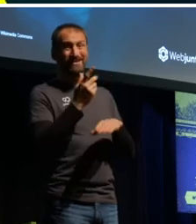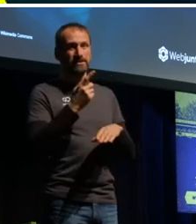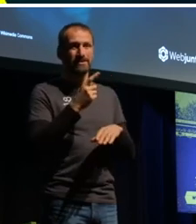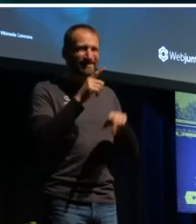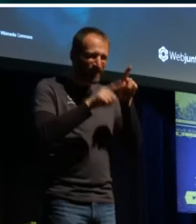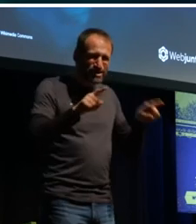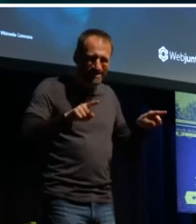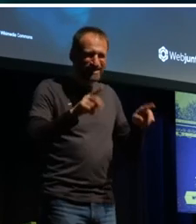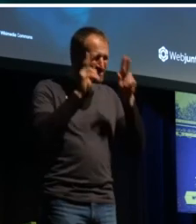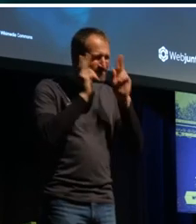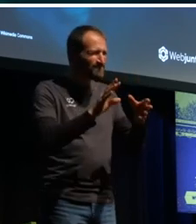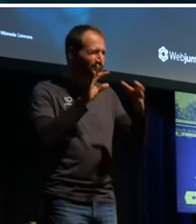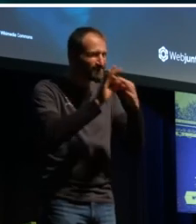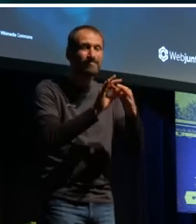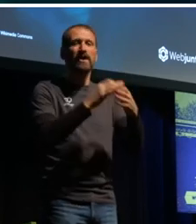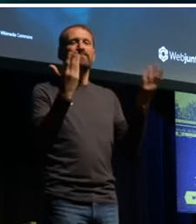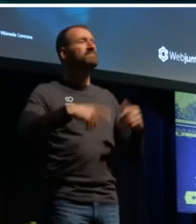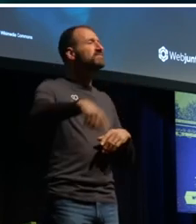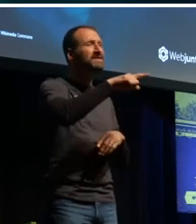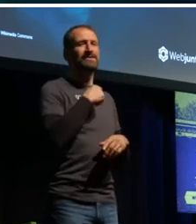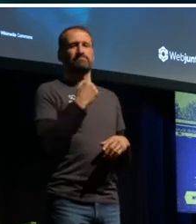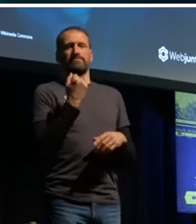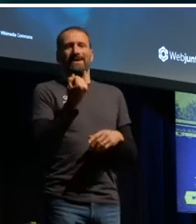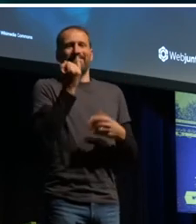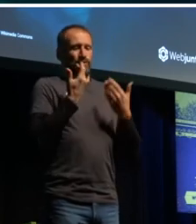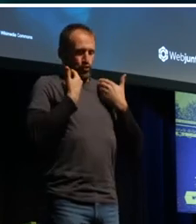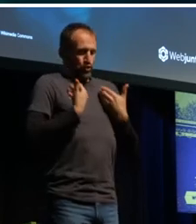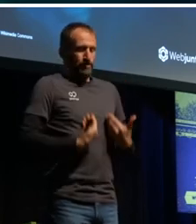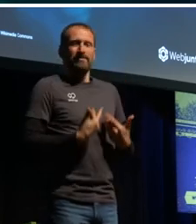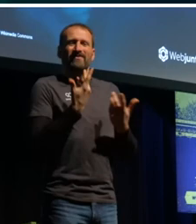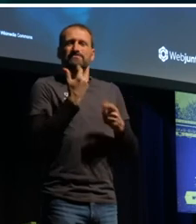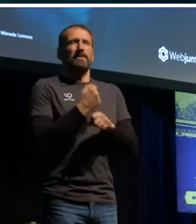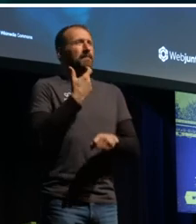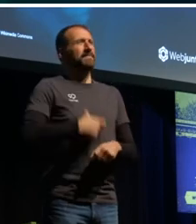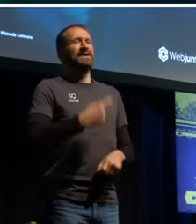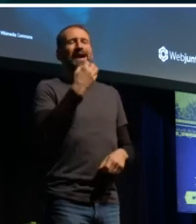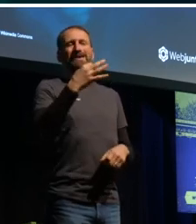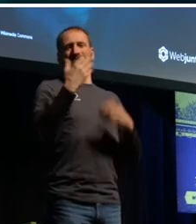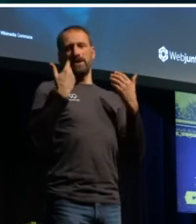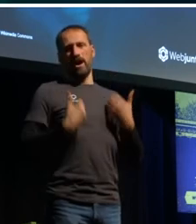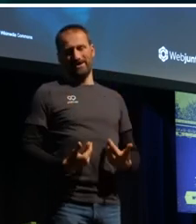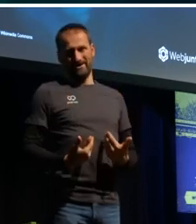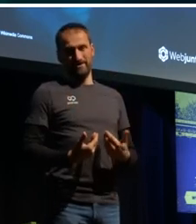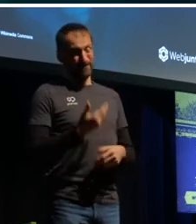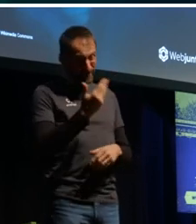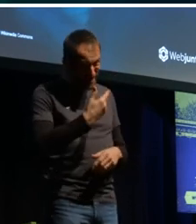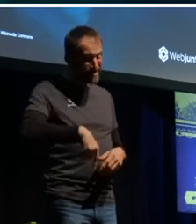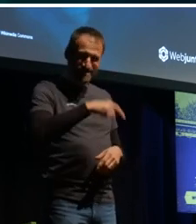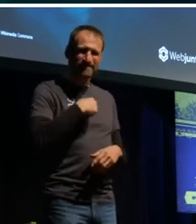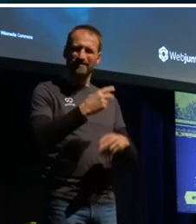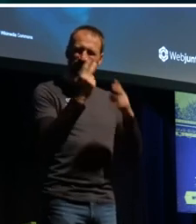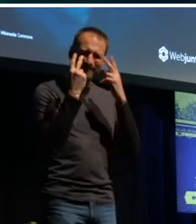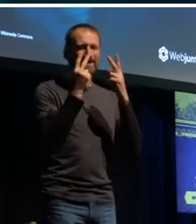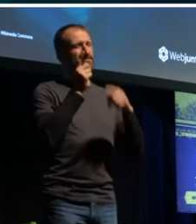individuals. And diversity begins with you, and it's maintained through inclusion.